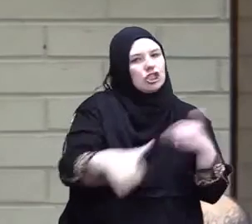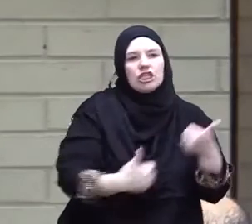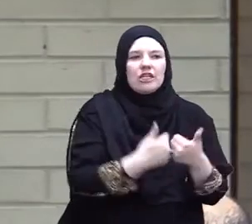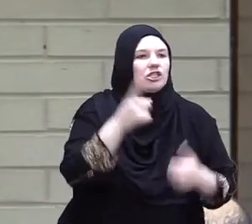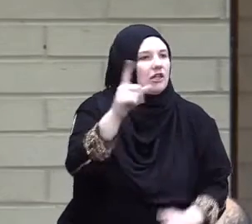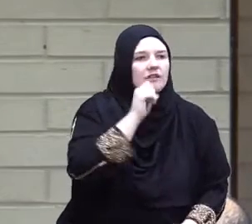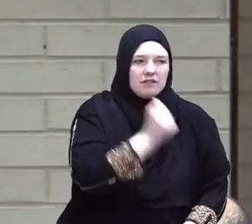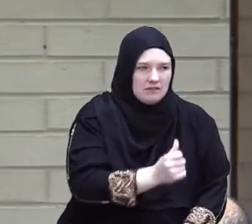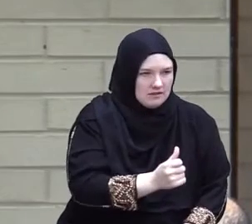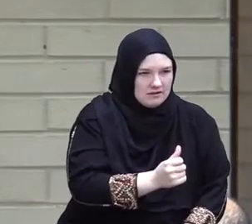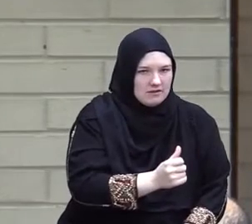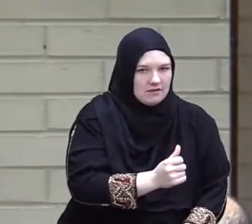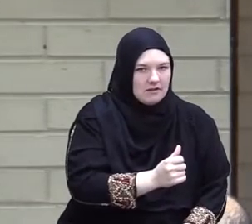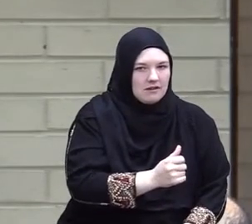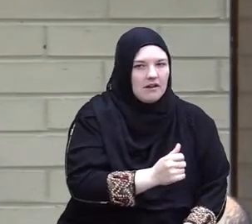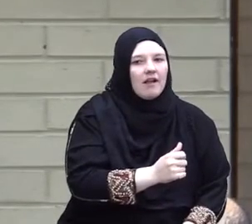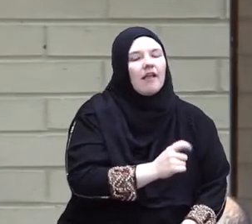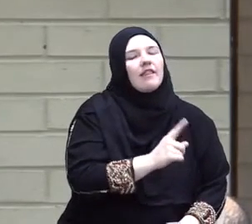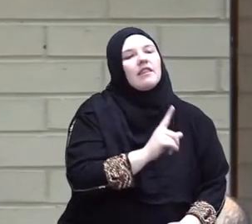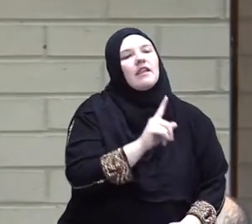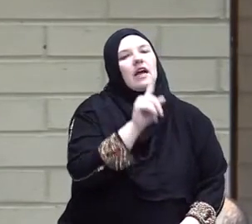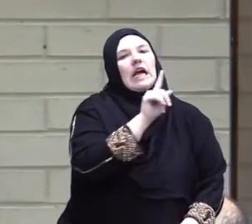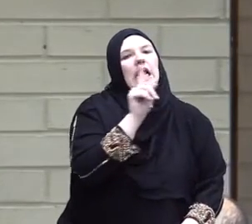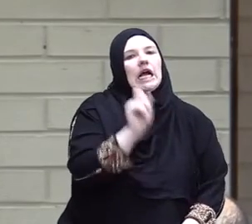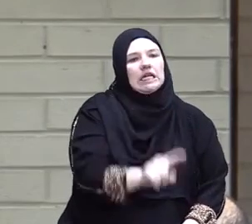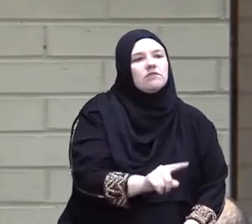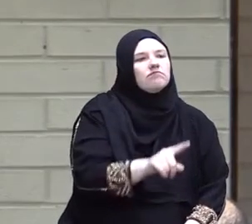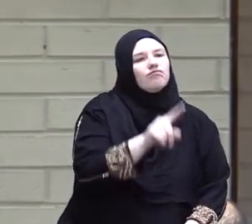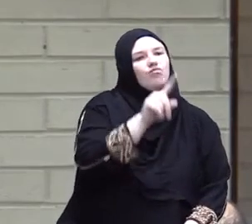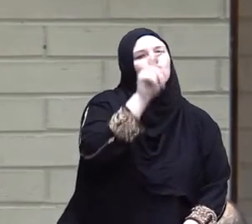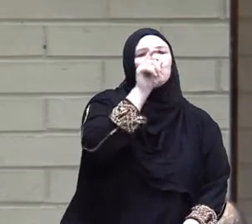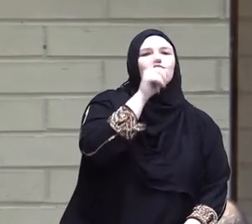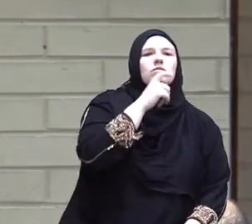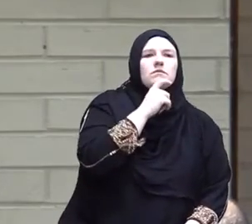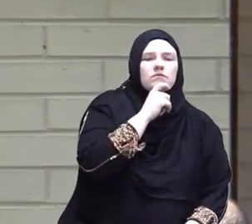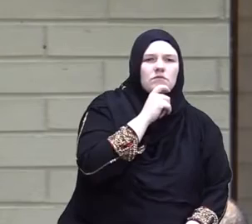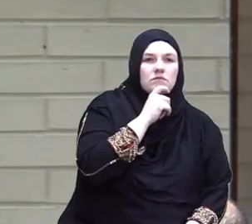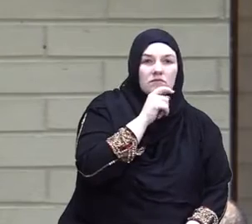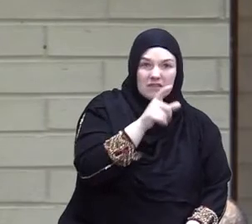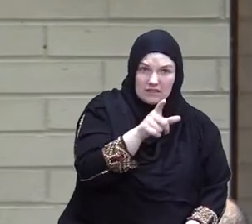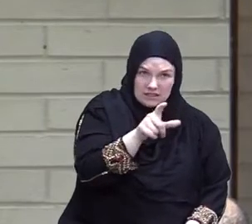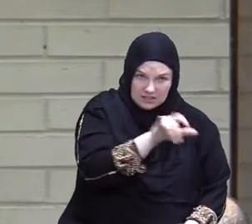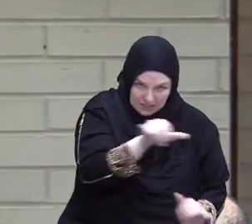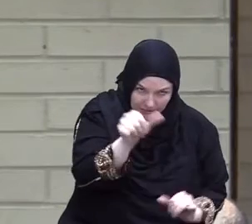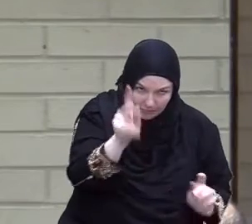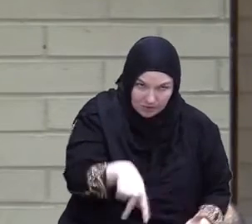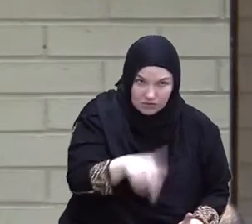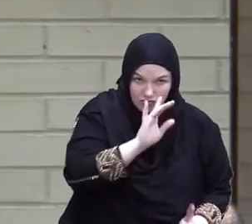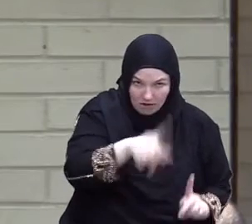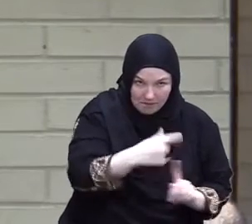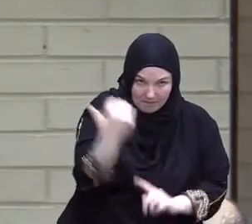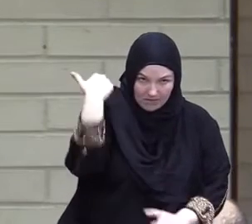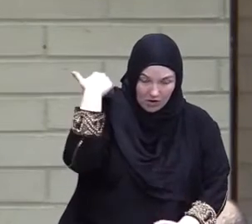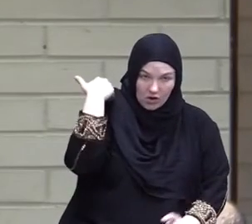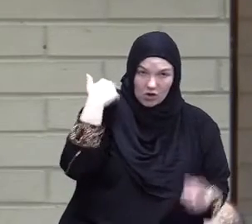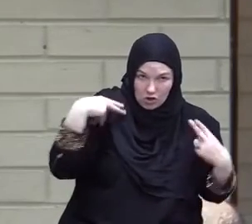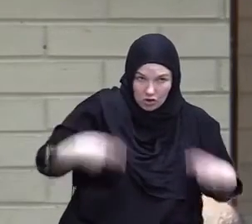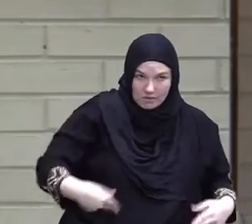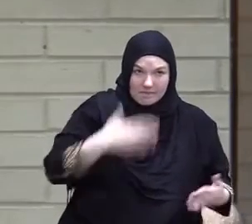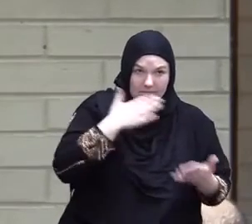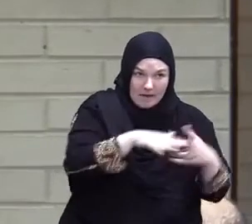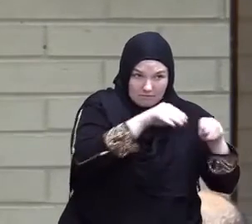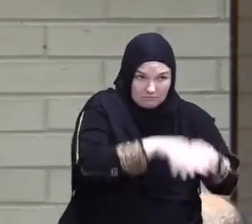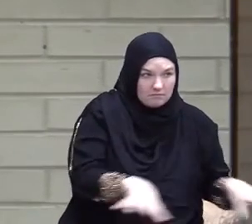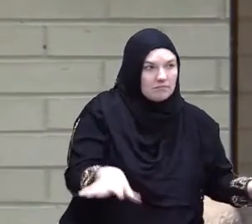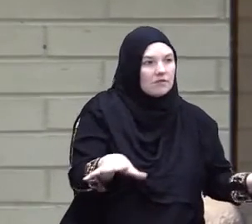were asking a question of inquiry. Is it the same person? So man here